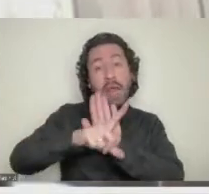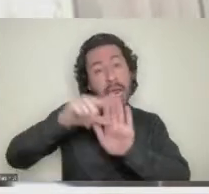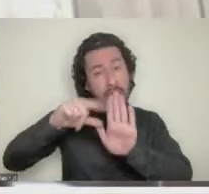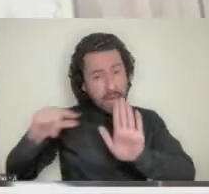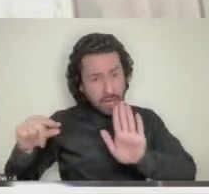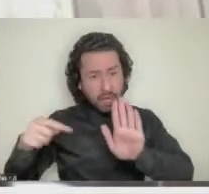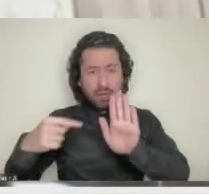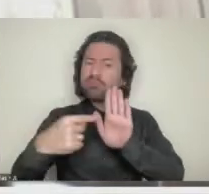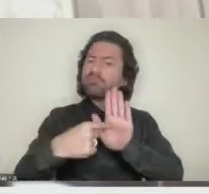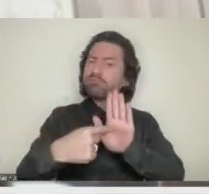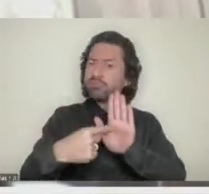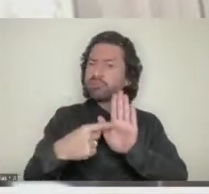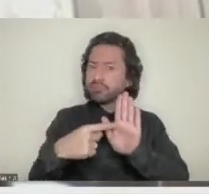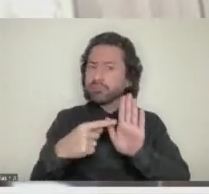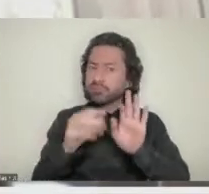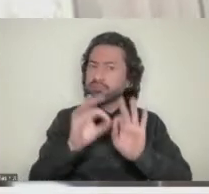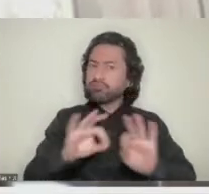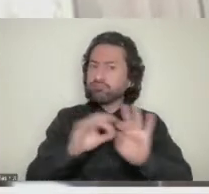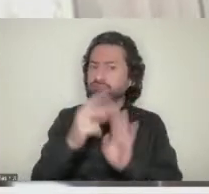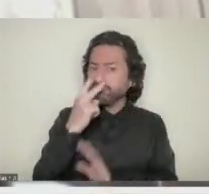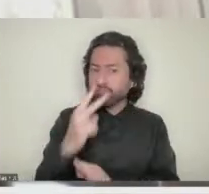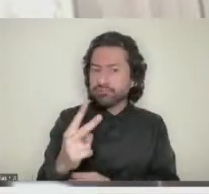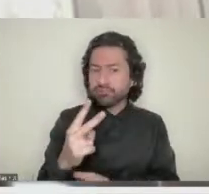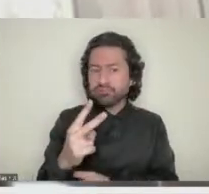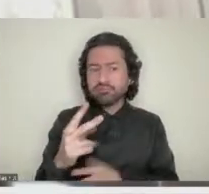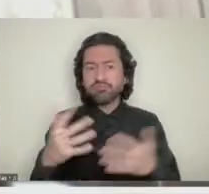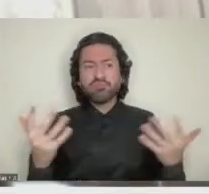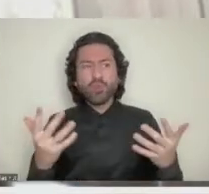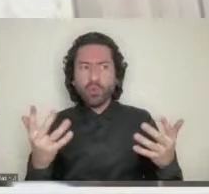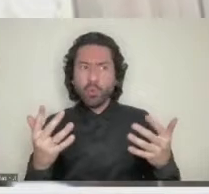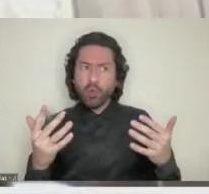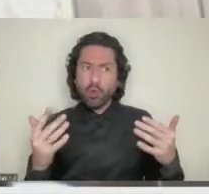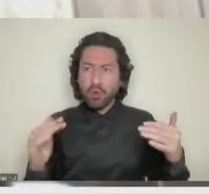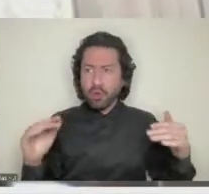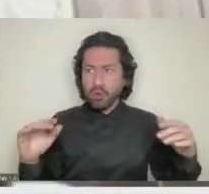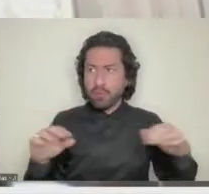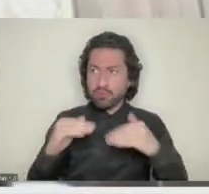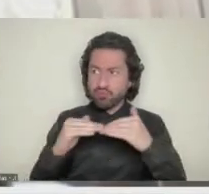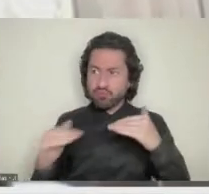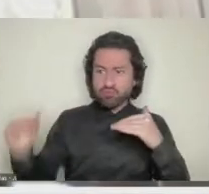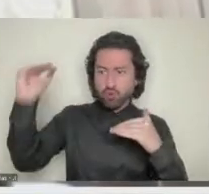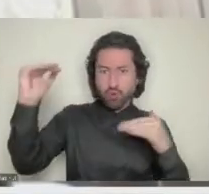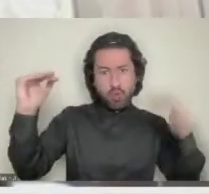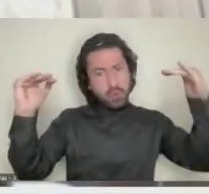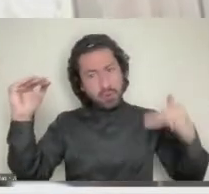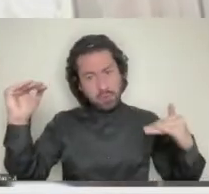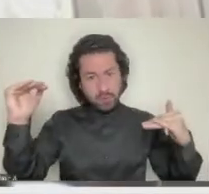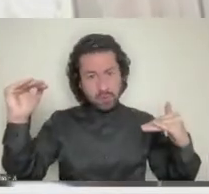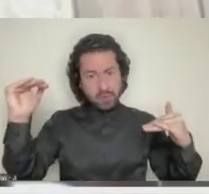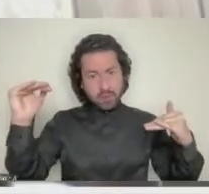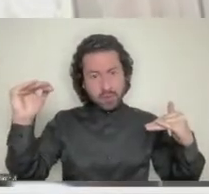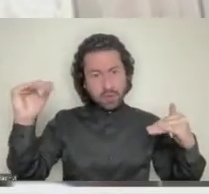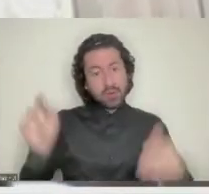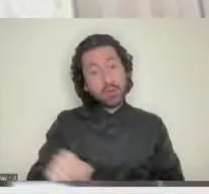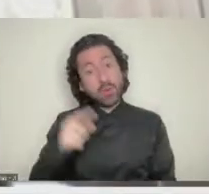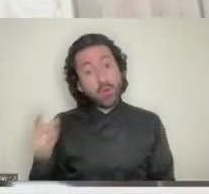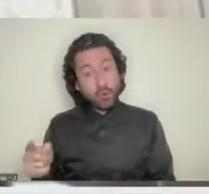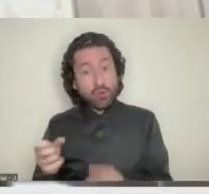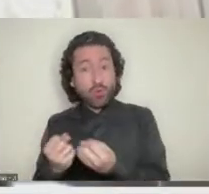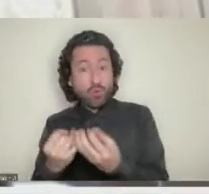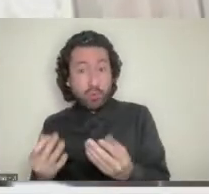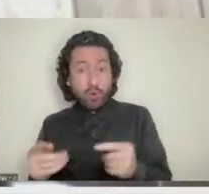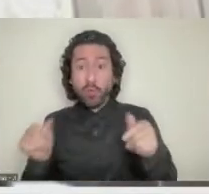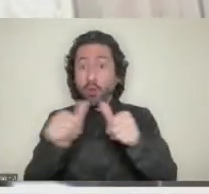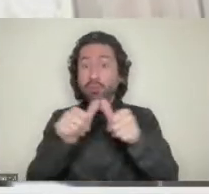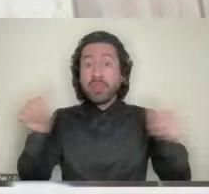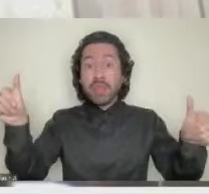inter-level scales, we need to have clear the lowest quintile